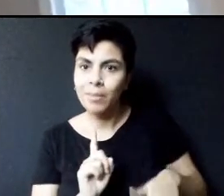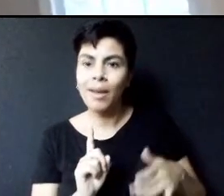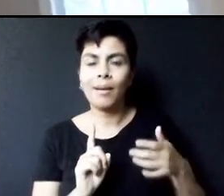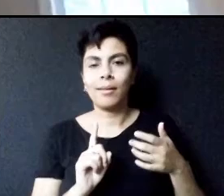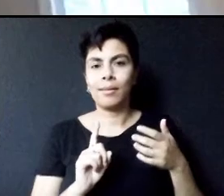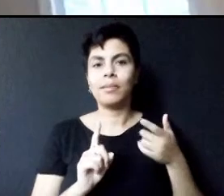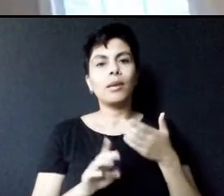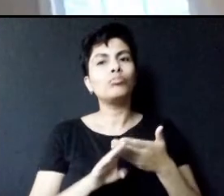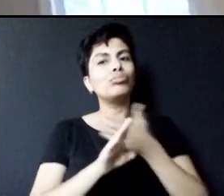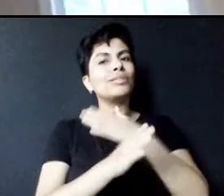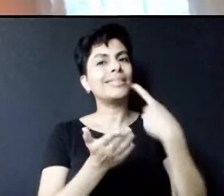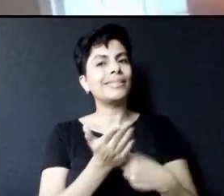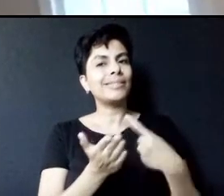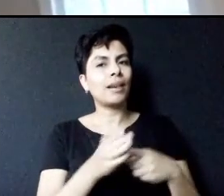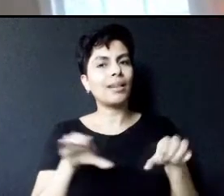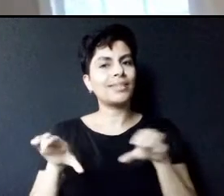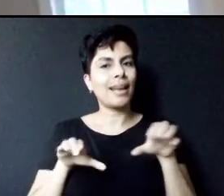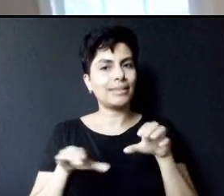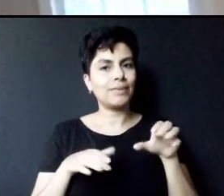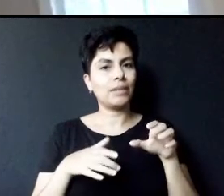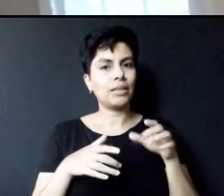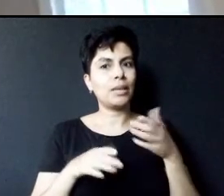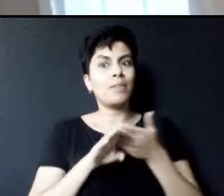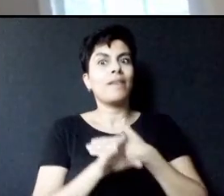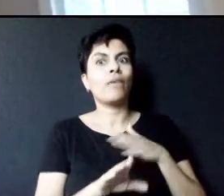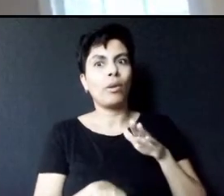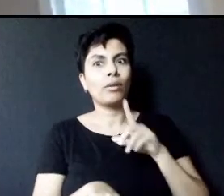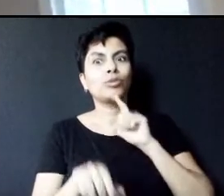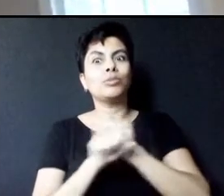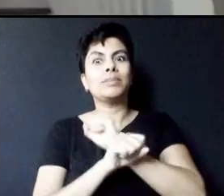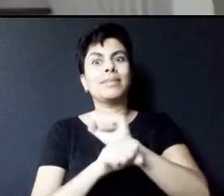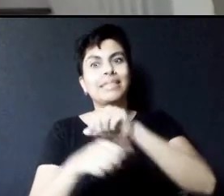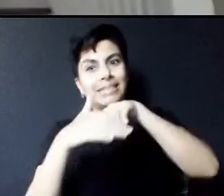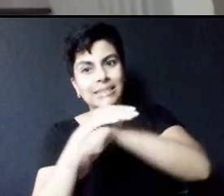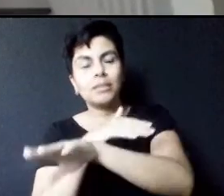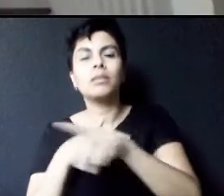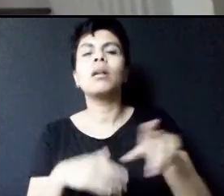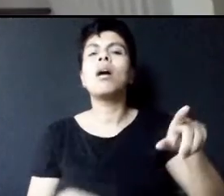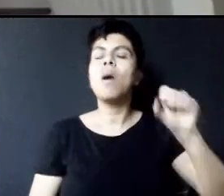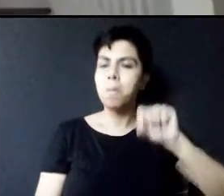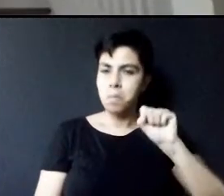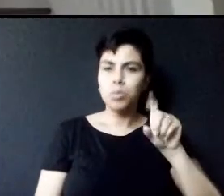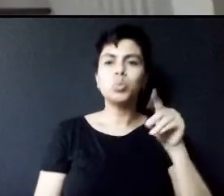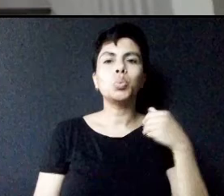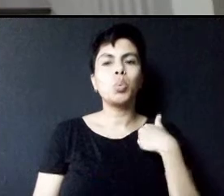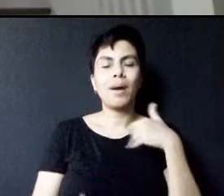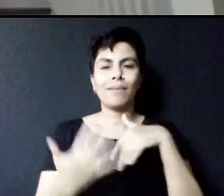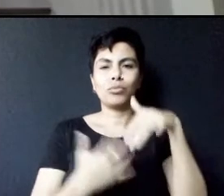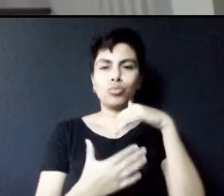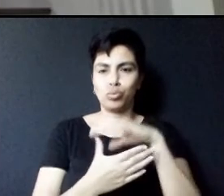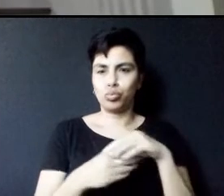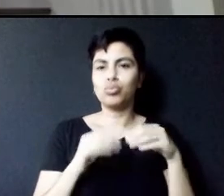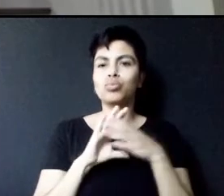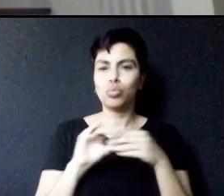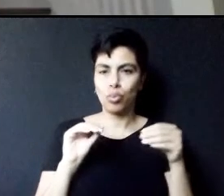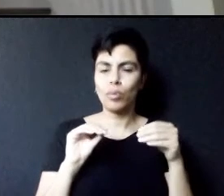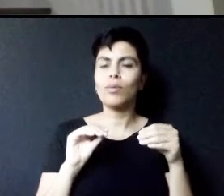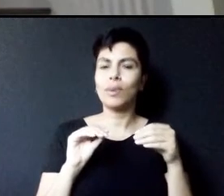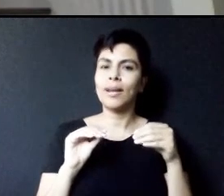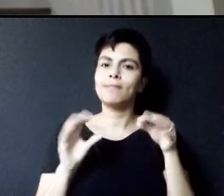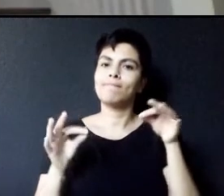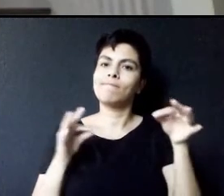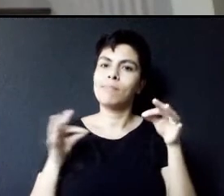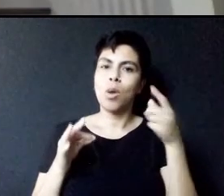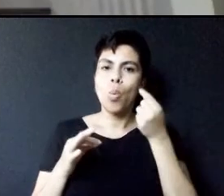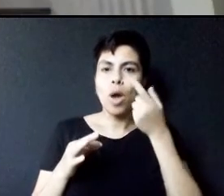from to sort of pre-discuss activities and trips. Yep. So we actually do have the social story that discuss